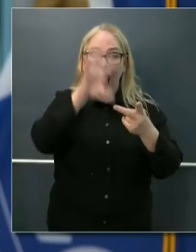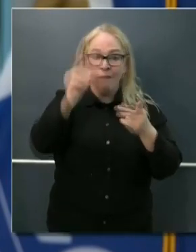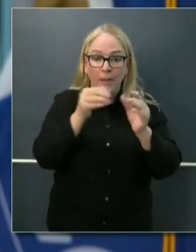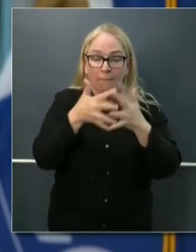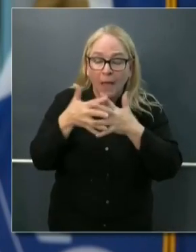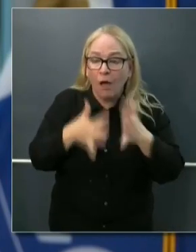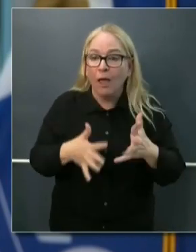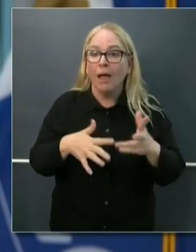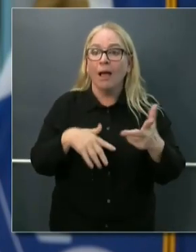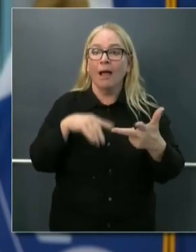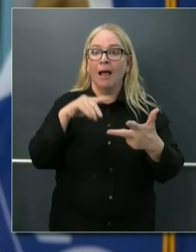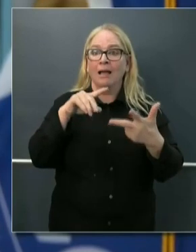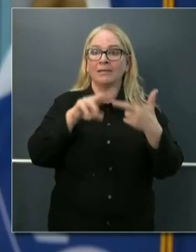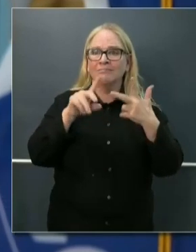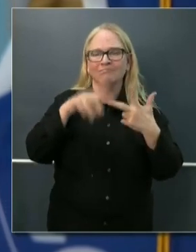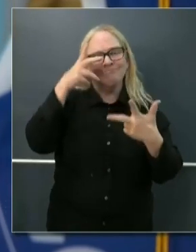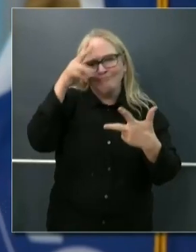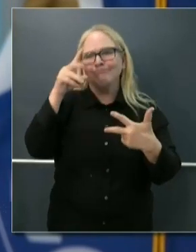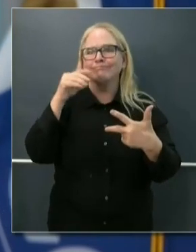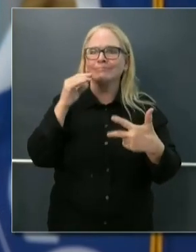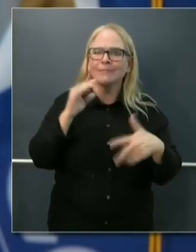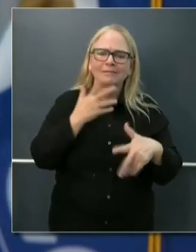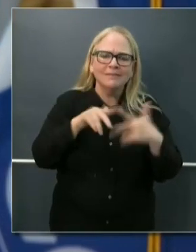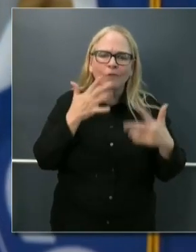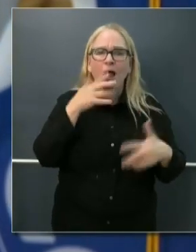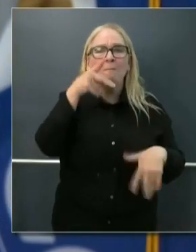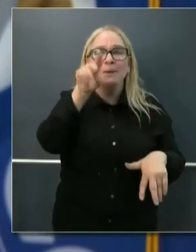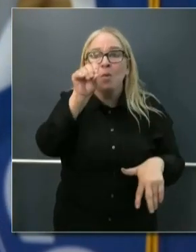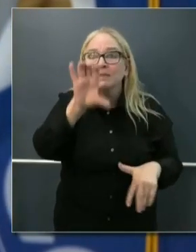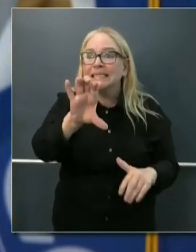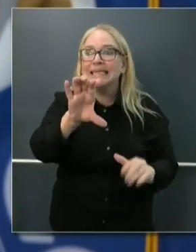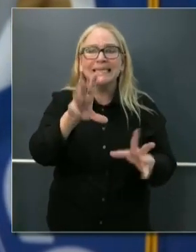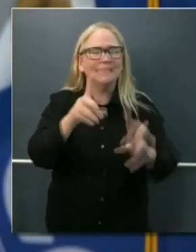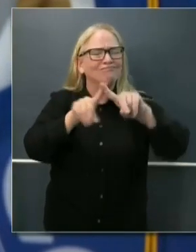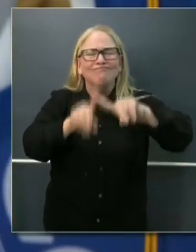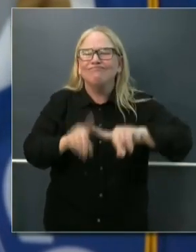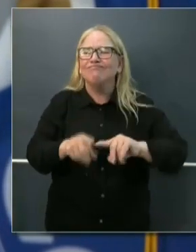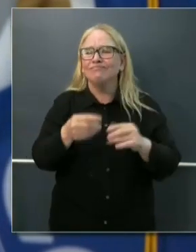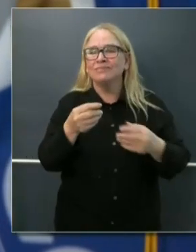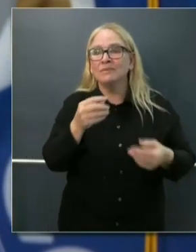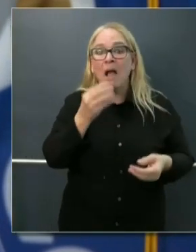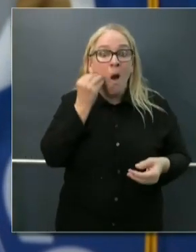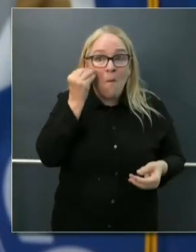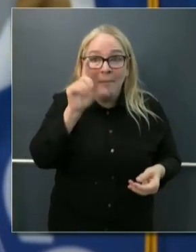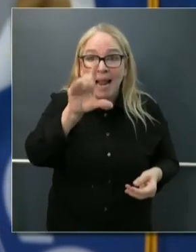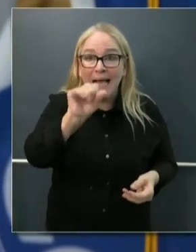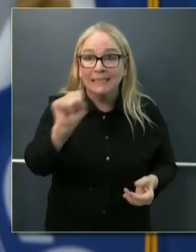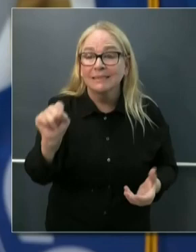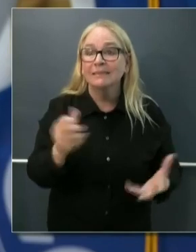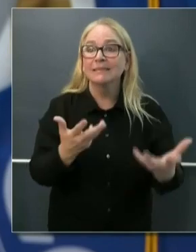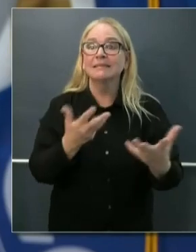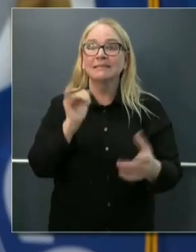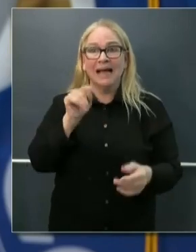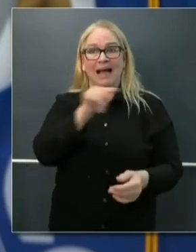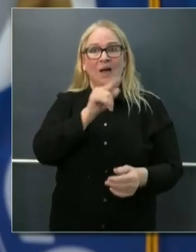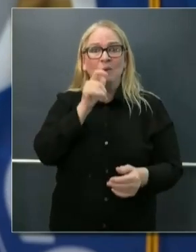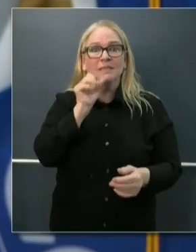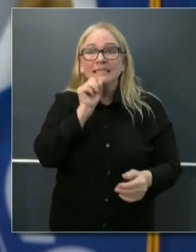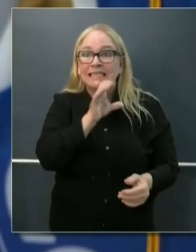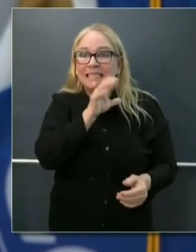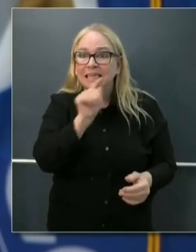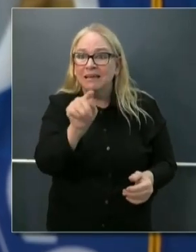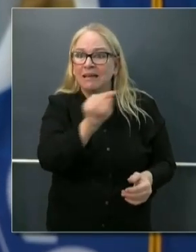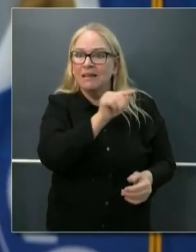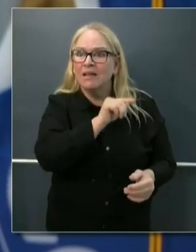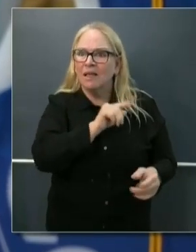communities. And we're so pleased to see the growing response to homeless elders moving off the streets and moving out of congregate shelters and into more